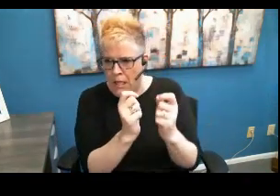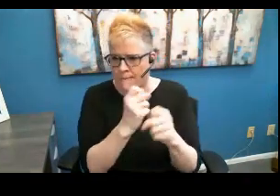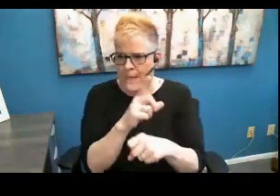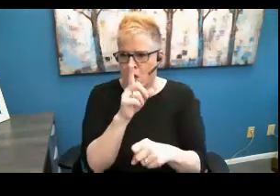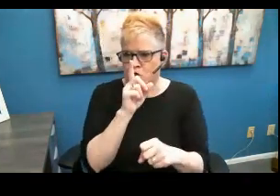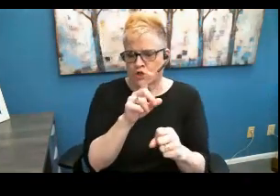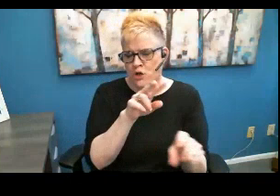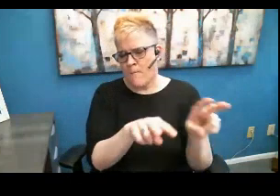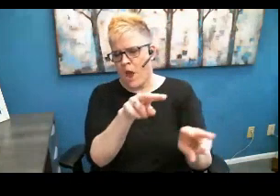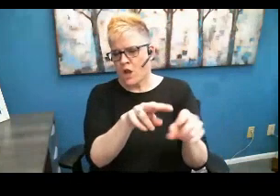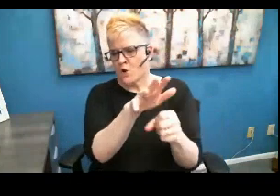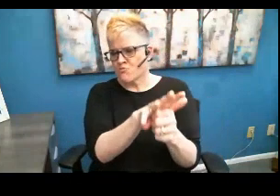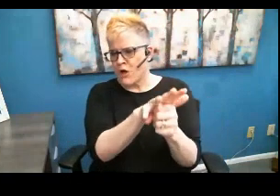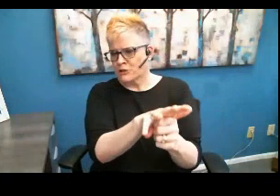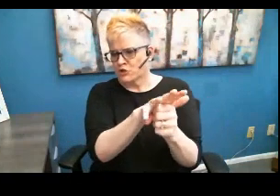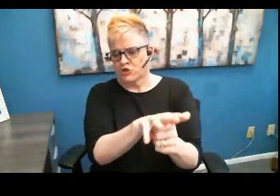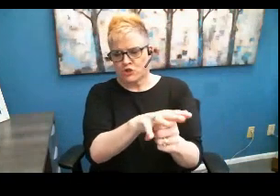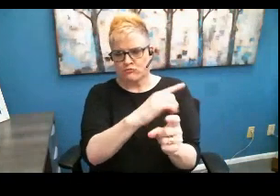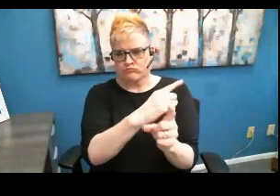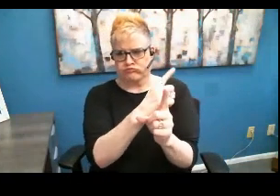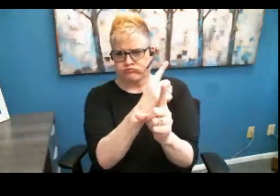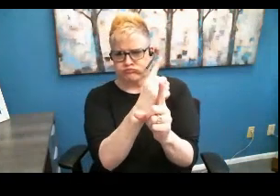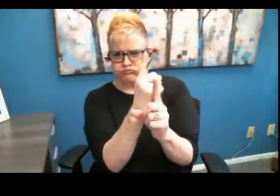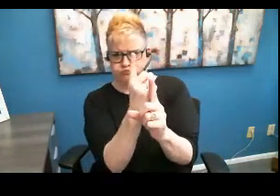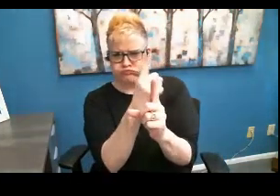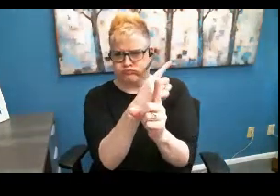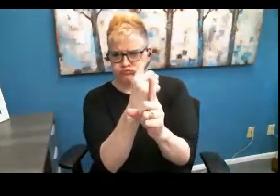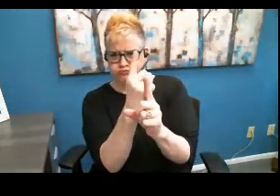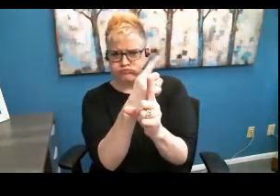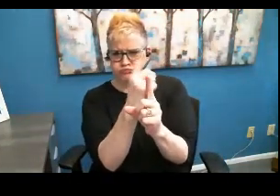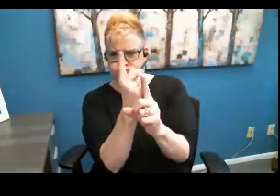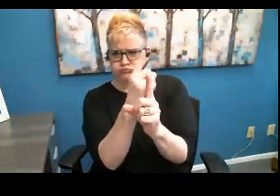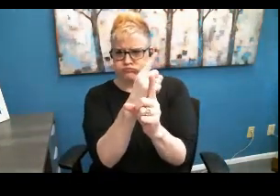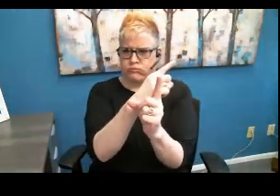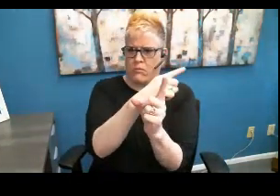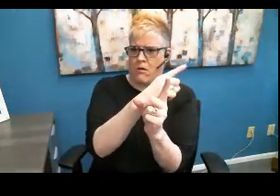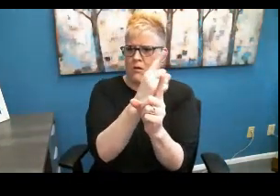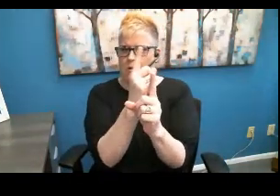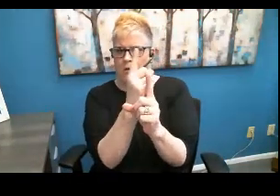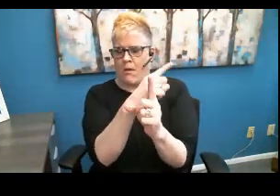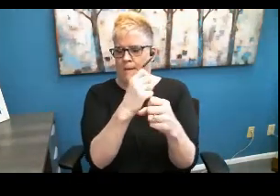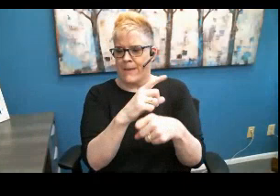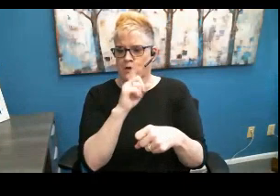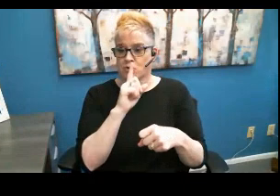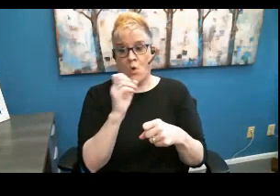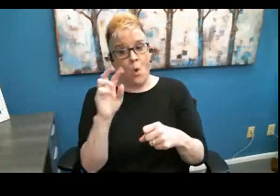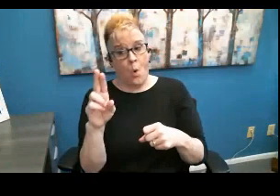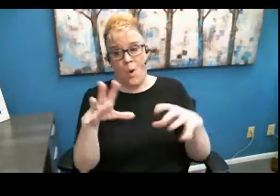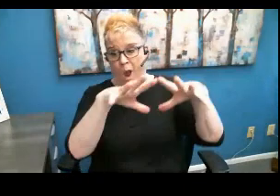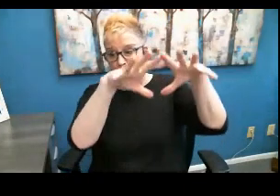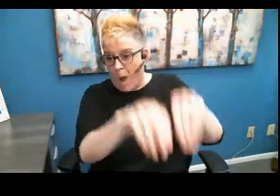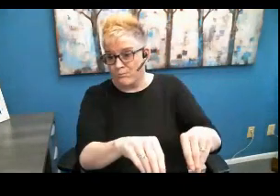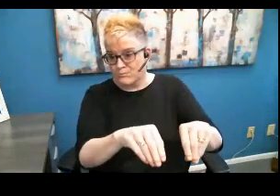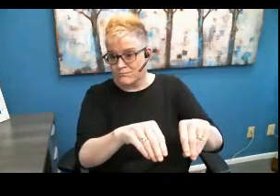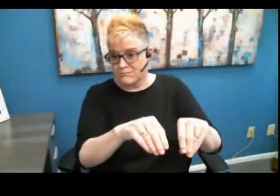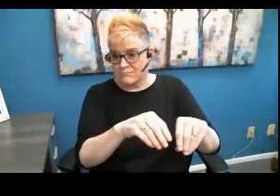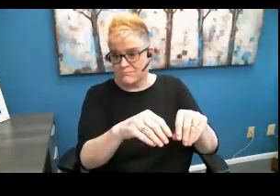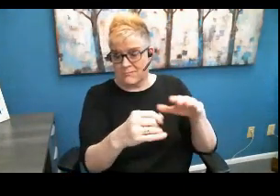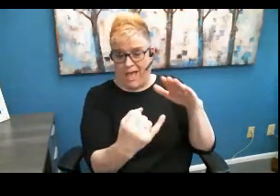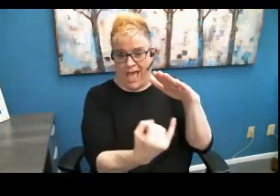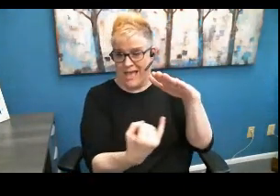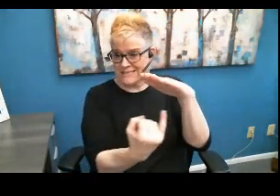pressures and do what we need to do to try to keep our system in play, or shut the system down and isolate it if we're